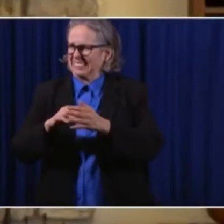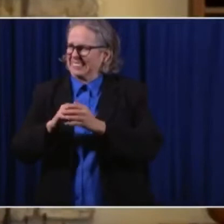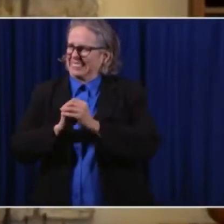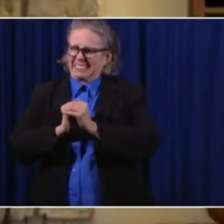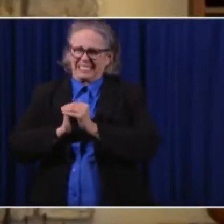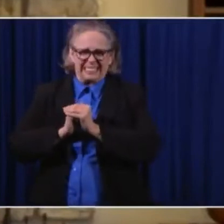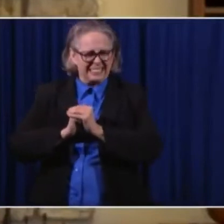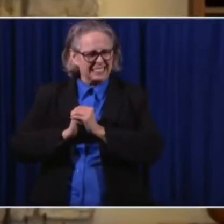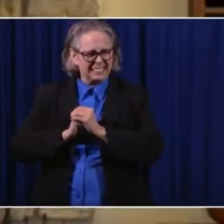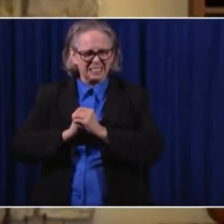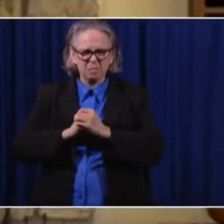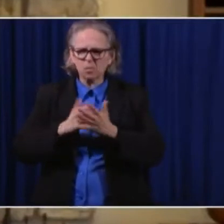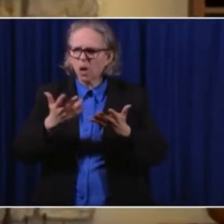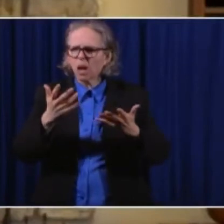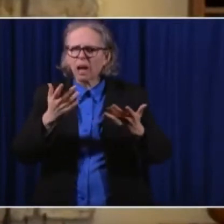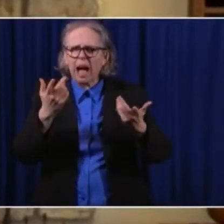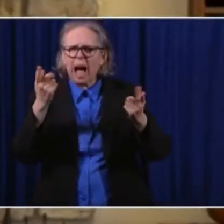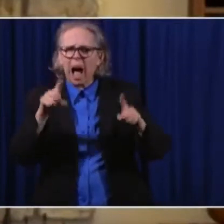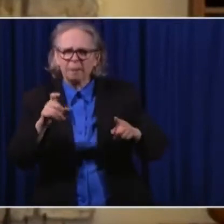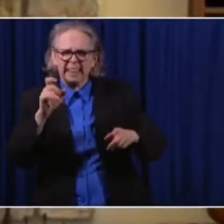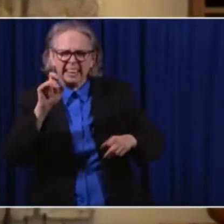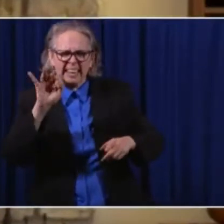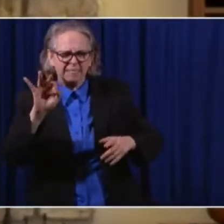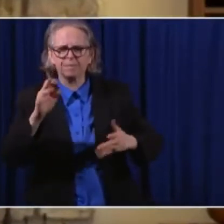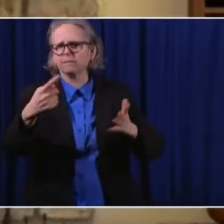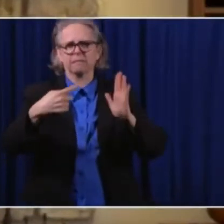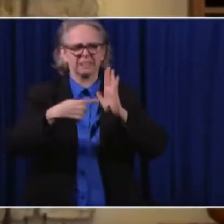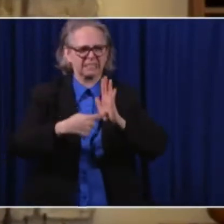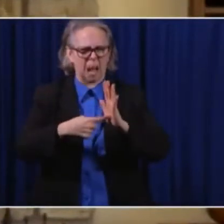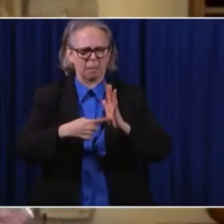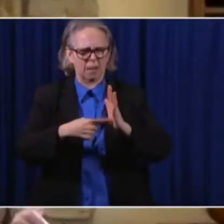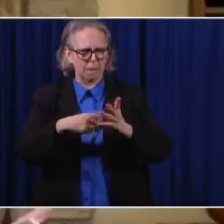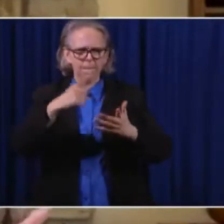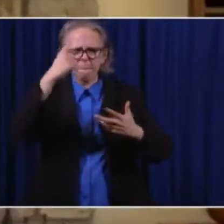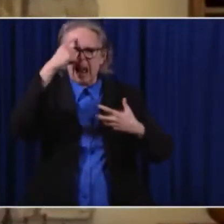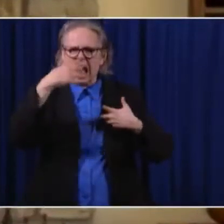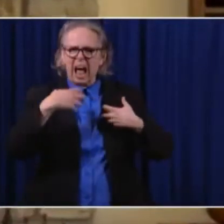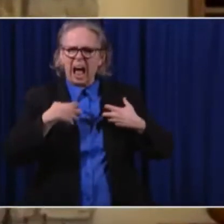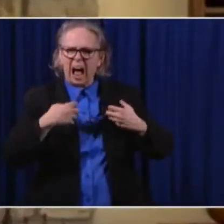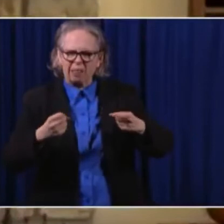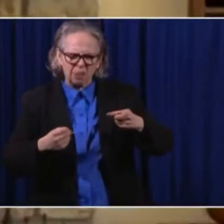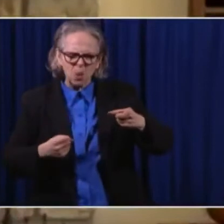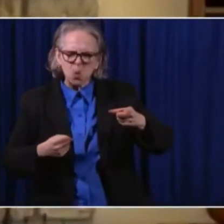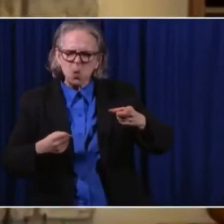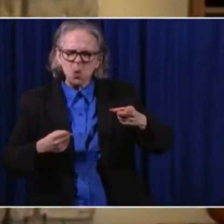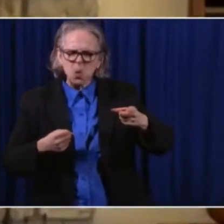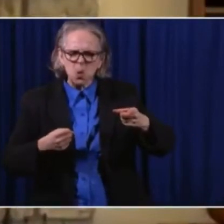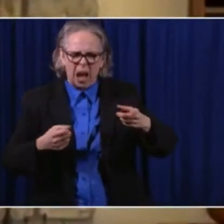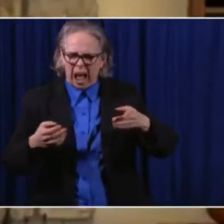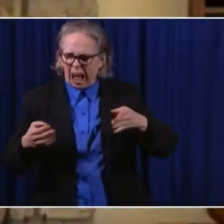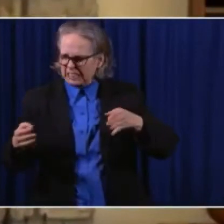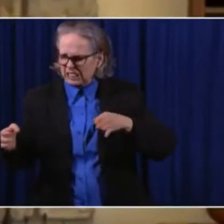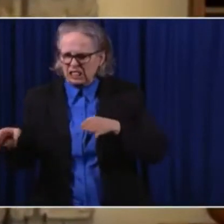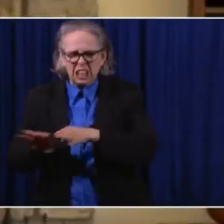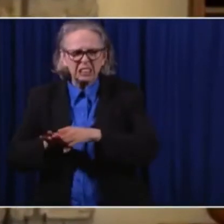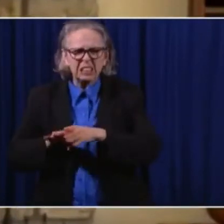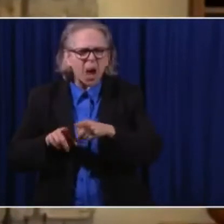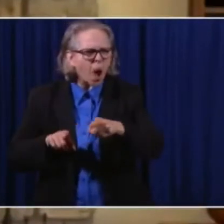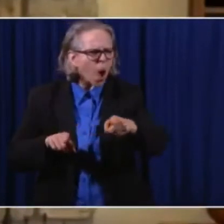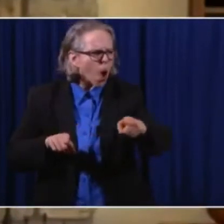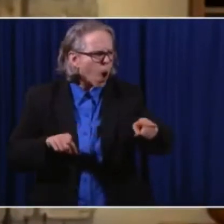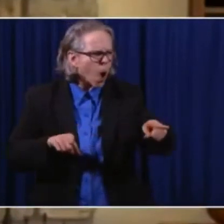have seen in regard to mental health. You do a shutdown, that you increase the mental health